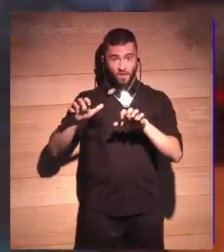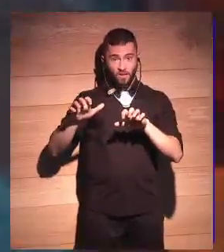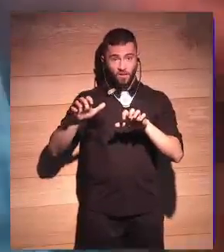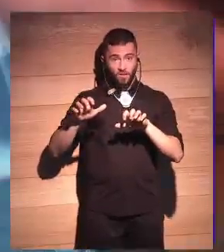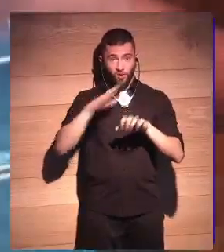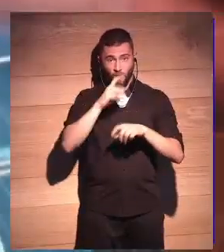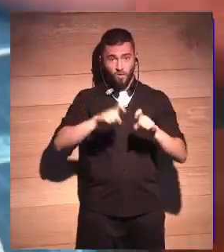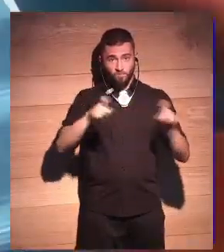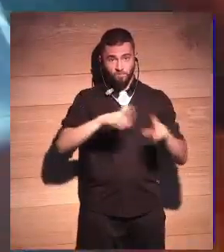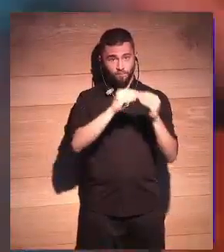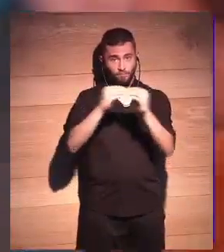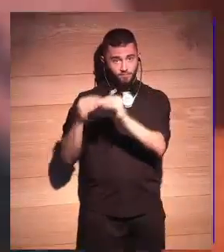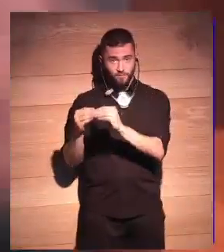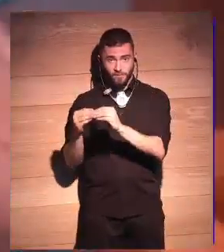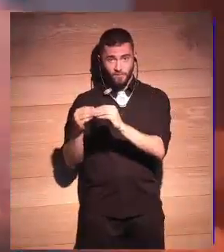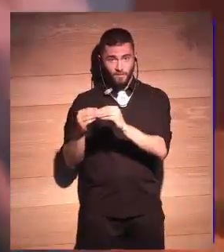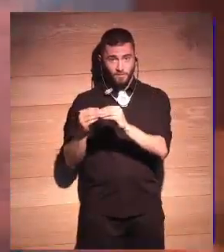go away.